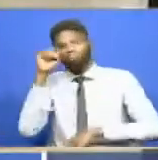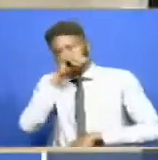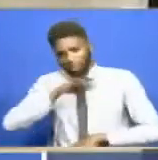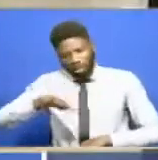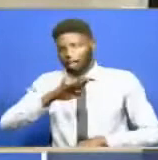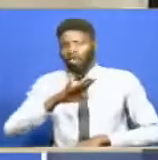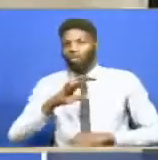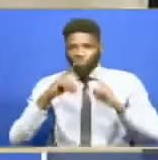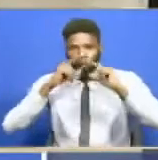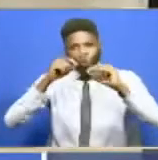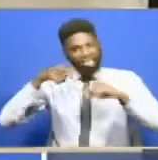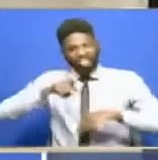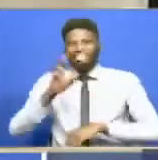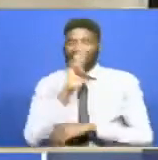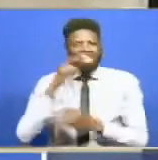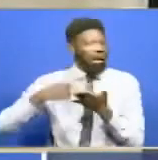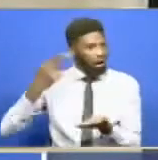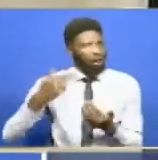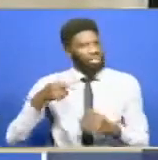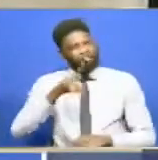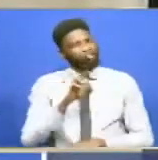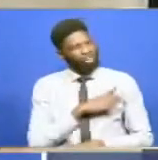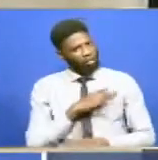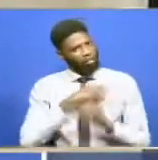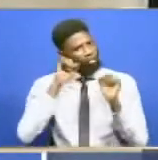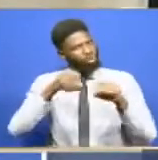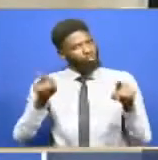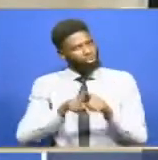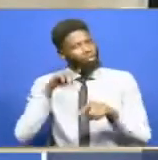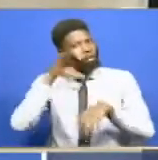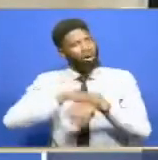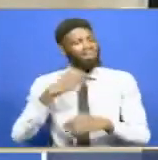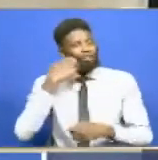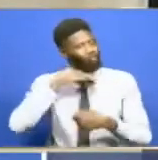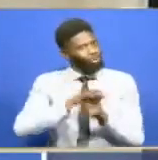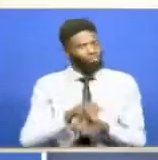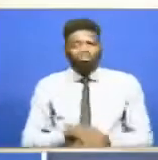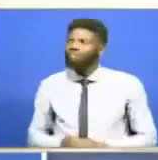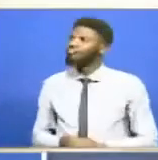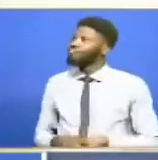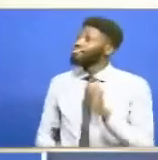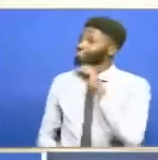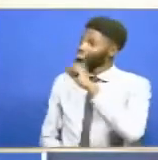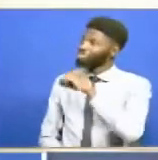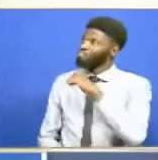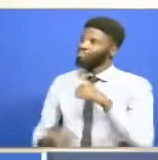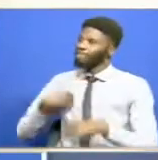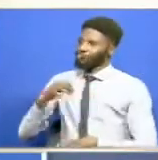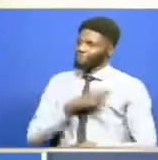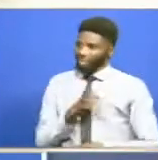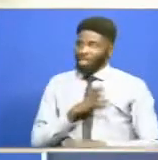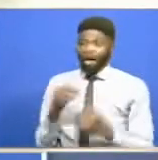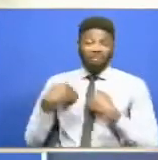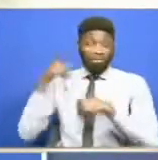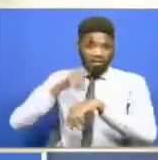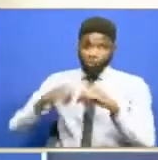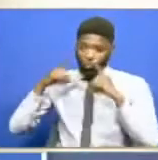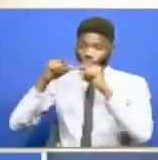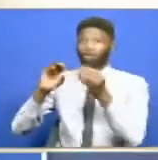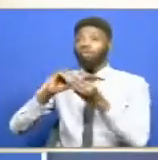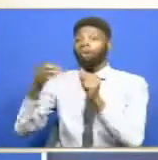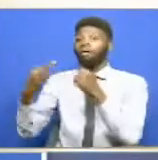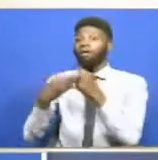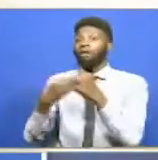as being at a risk, were you scared that you could get the virus, you know? Yeah, I was scared because there's a time that they said Kibera